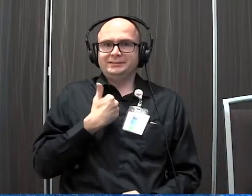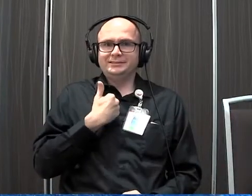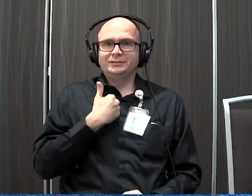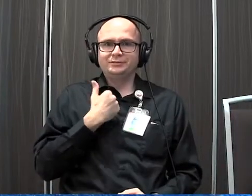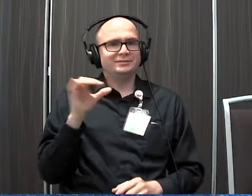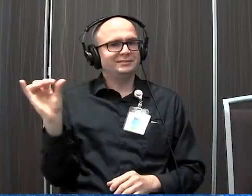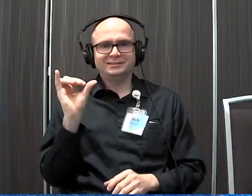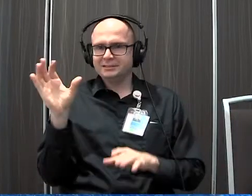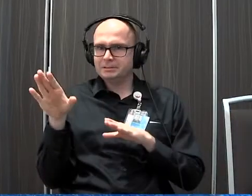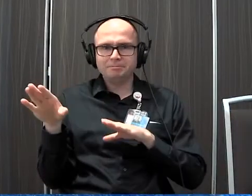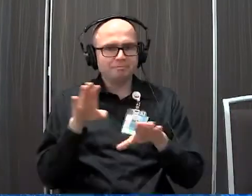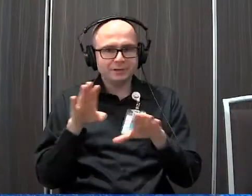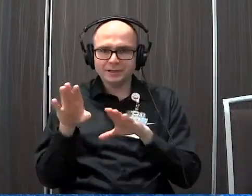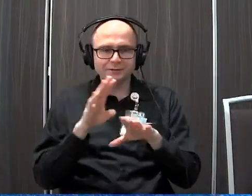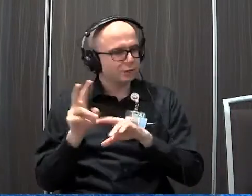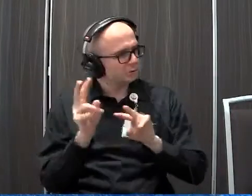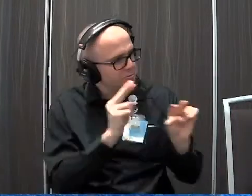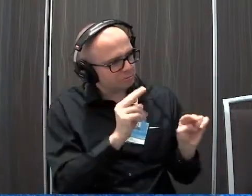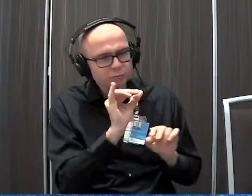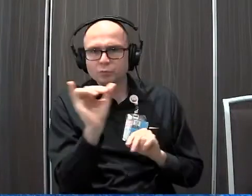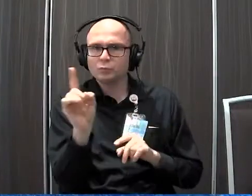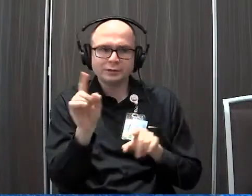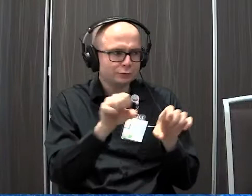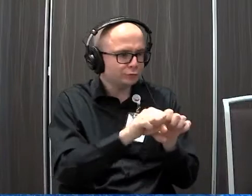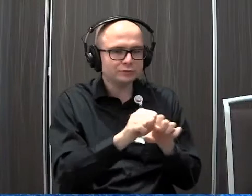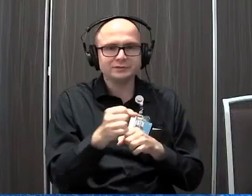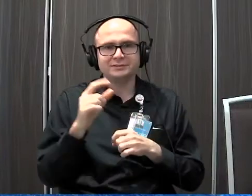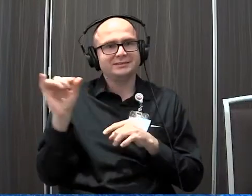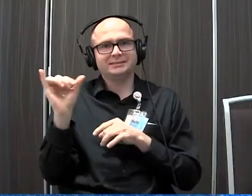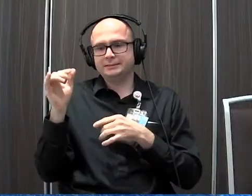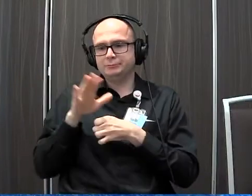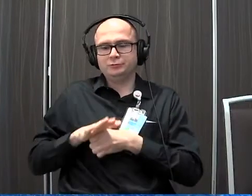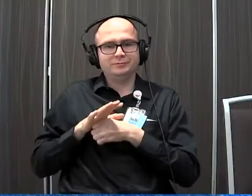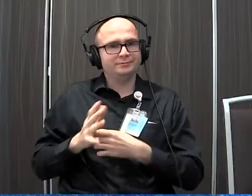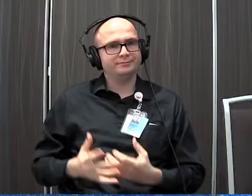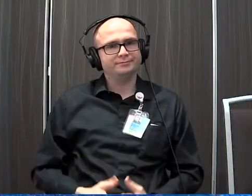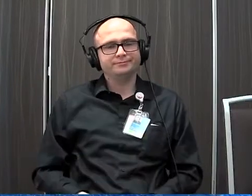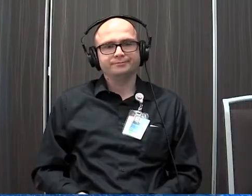similar repetitive behaviors when we're under stress.